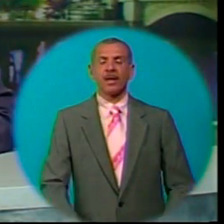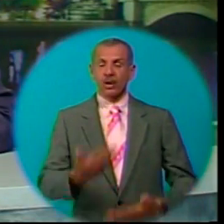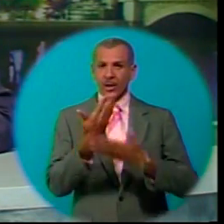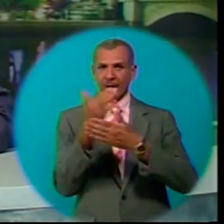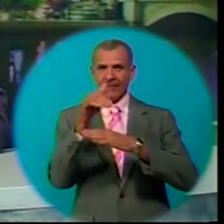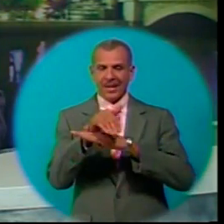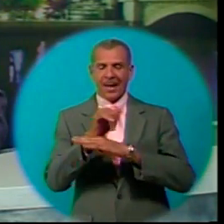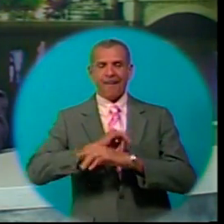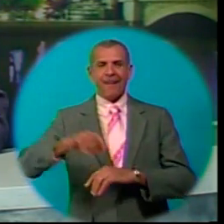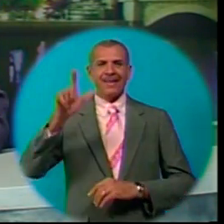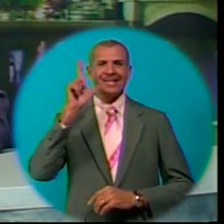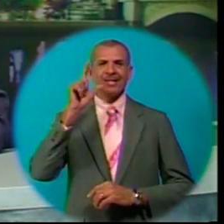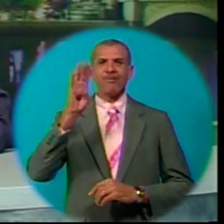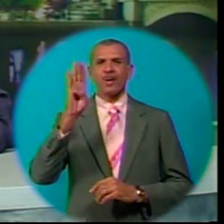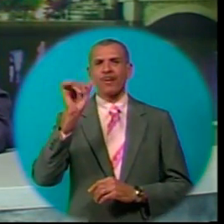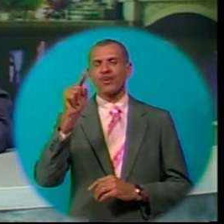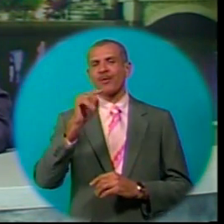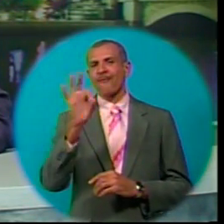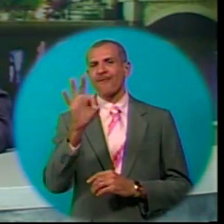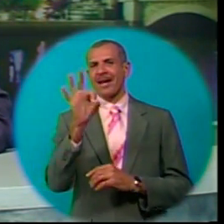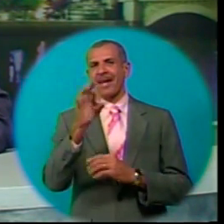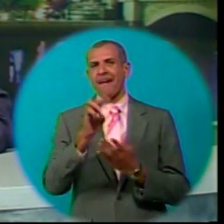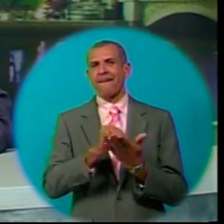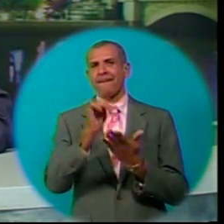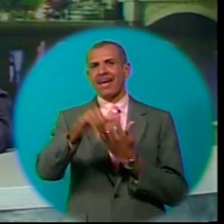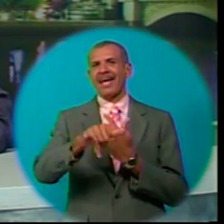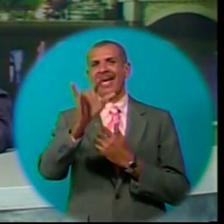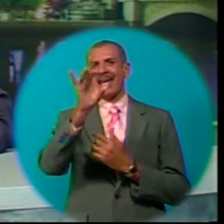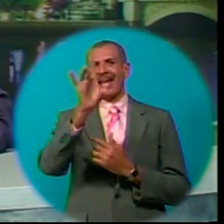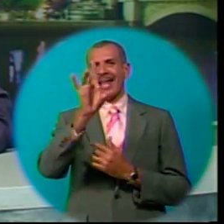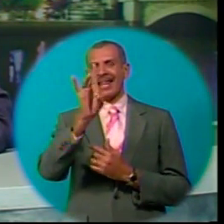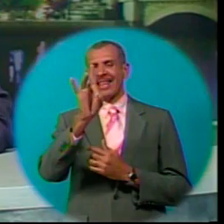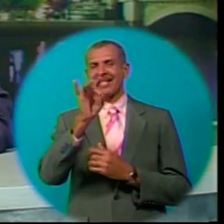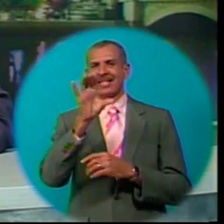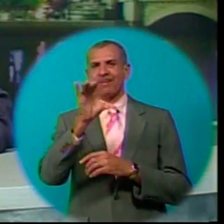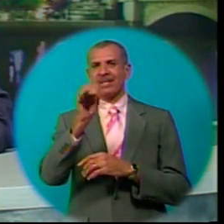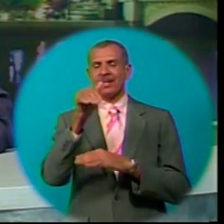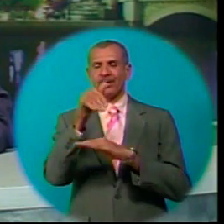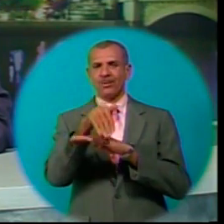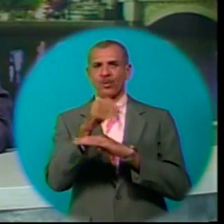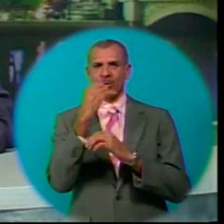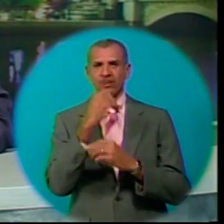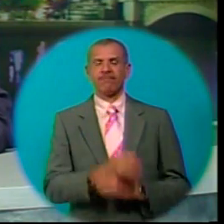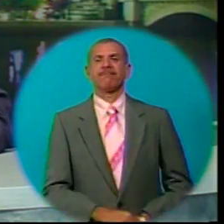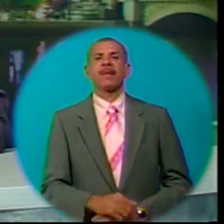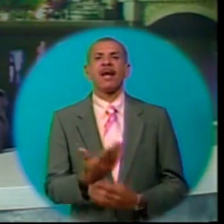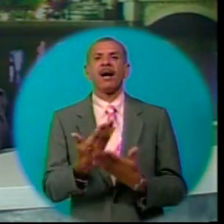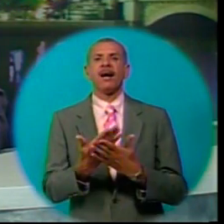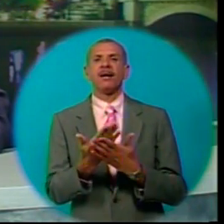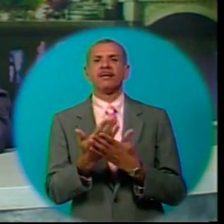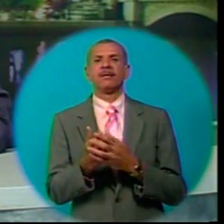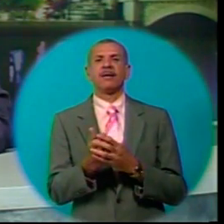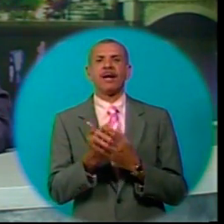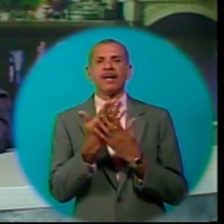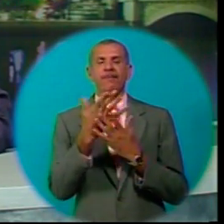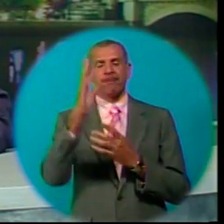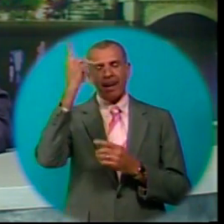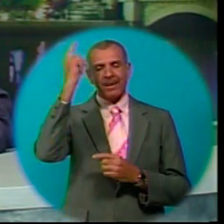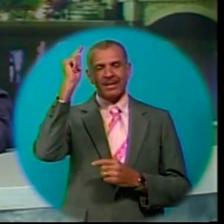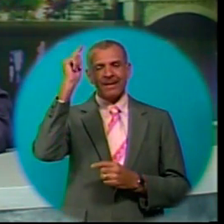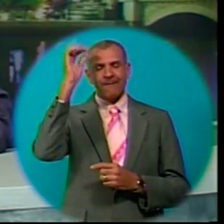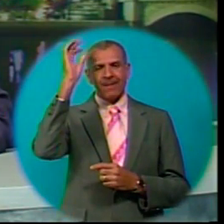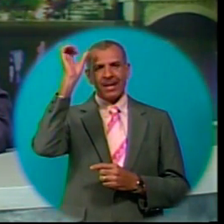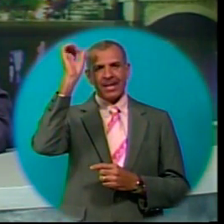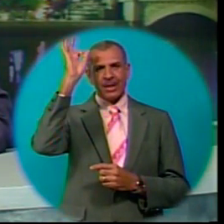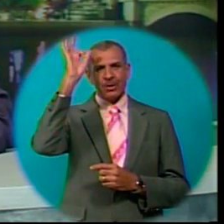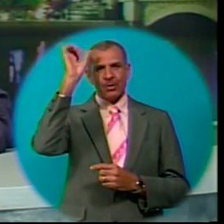Hello, good evening. I'm Lisa Broom with the Friday, May 8th edition of the CBC Evening News. Prime Minister Fandel Stewart is taking part in